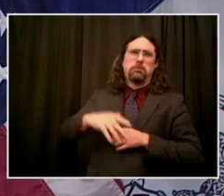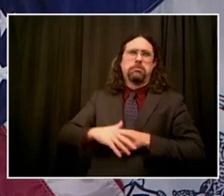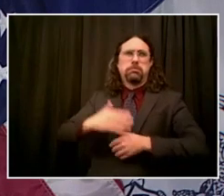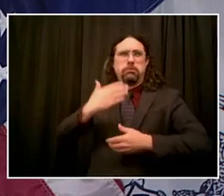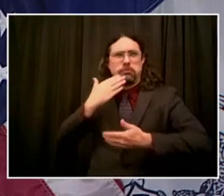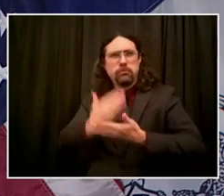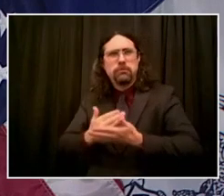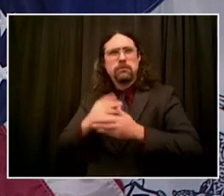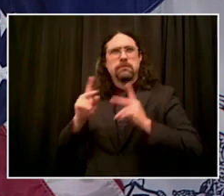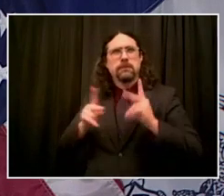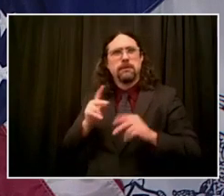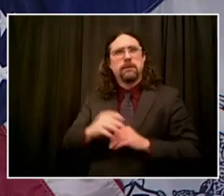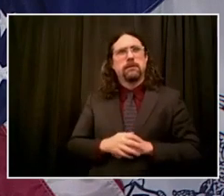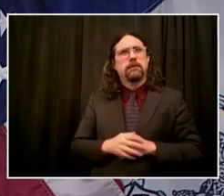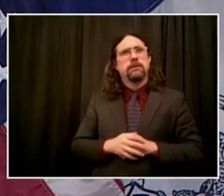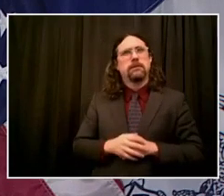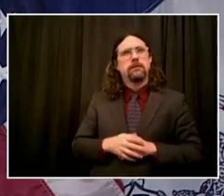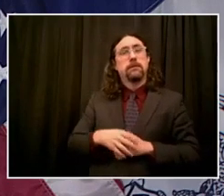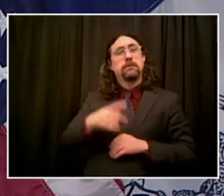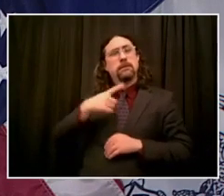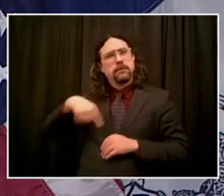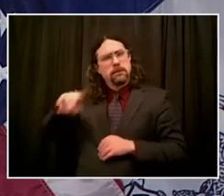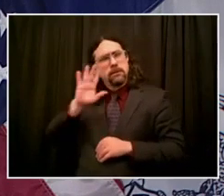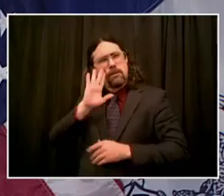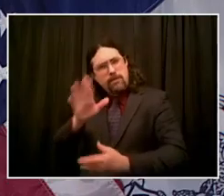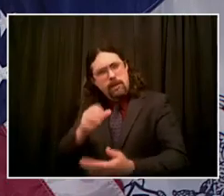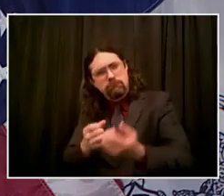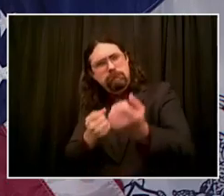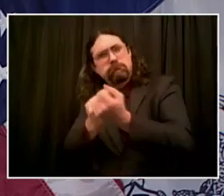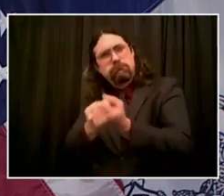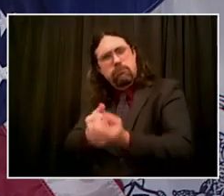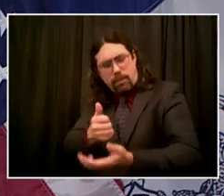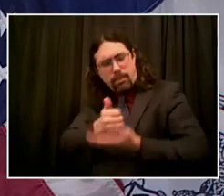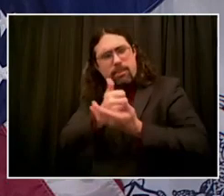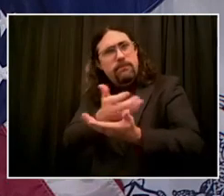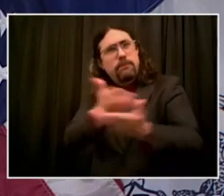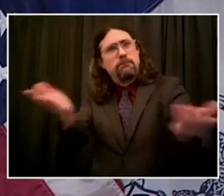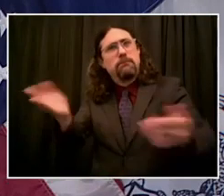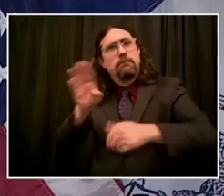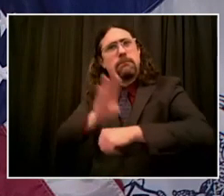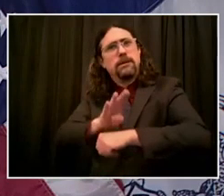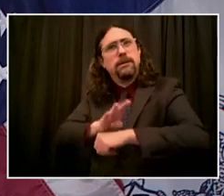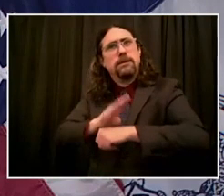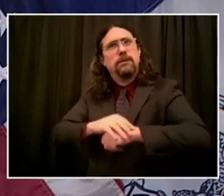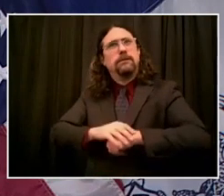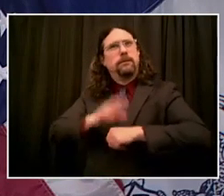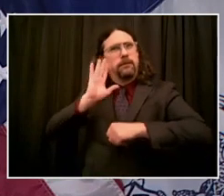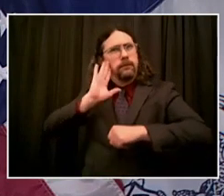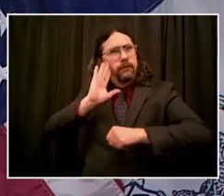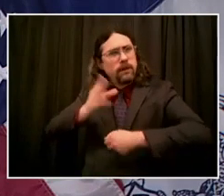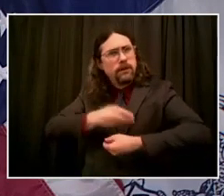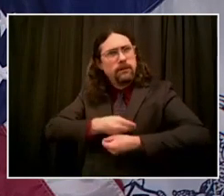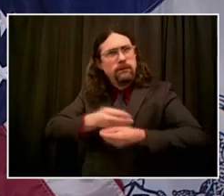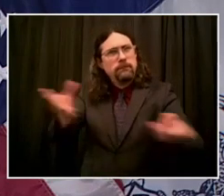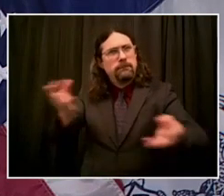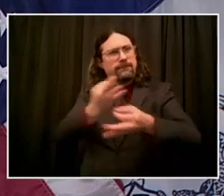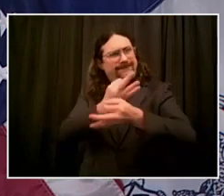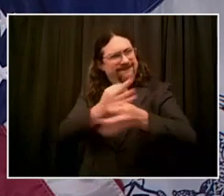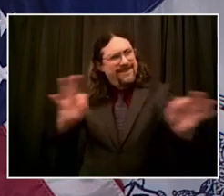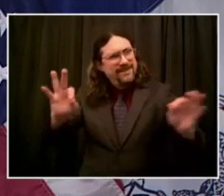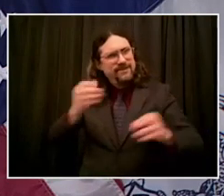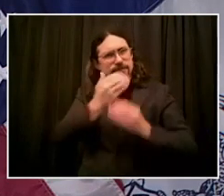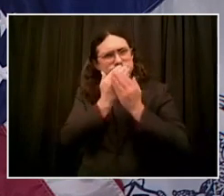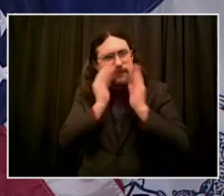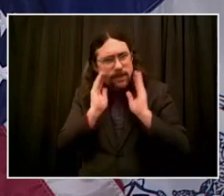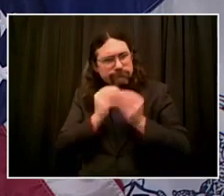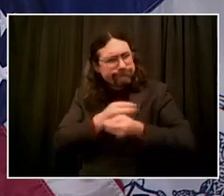know right now if you're in those categories for phase one to get ready. And then you'll get the announcement that it's time to go. But